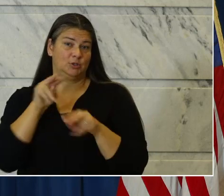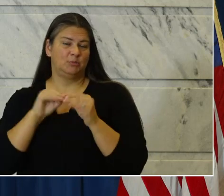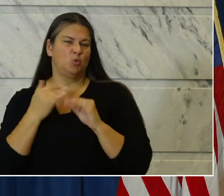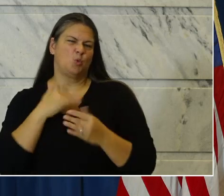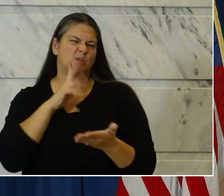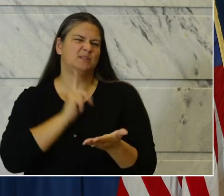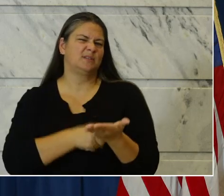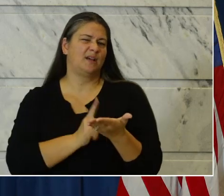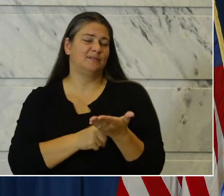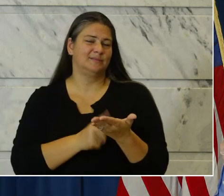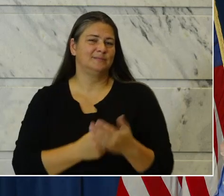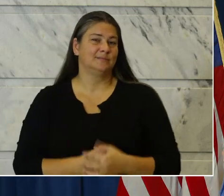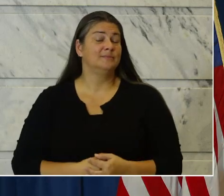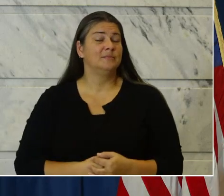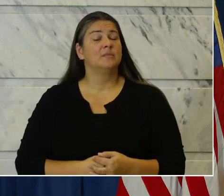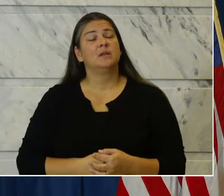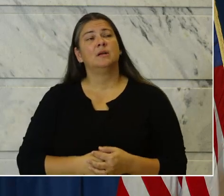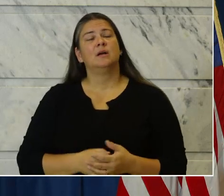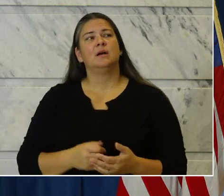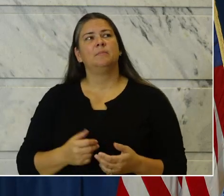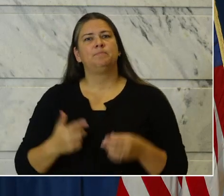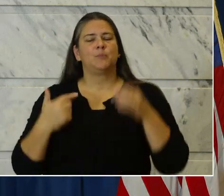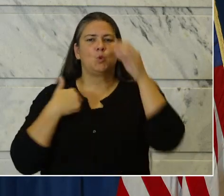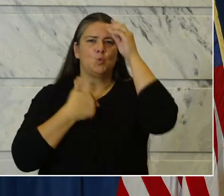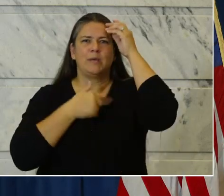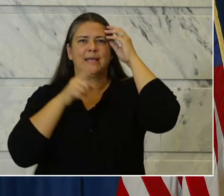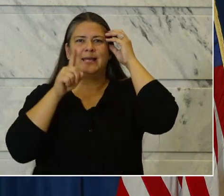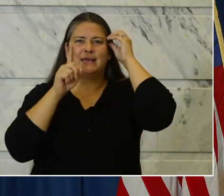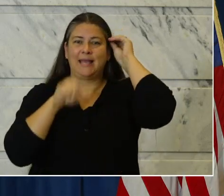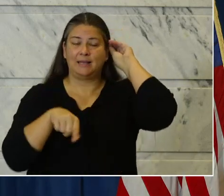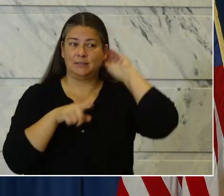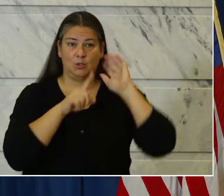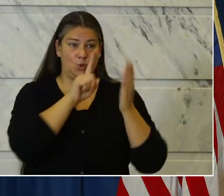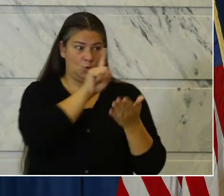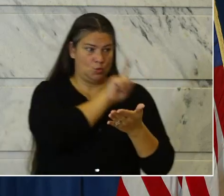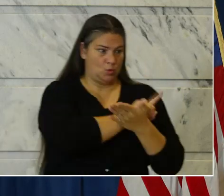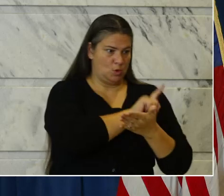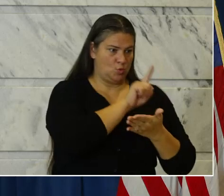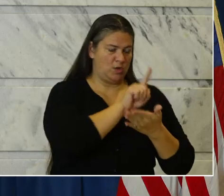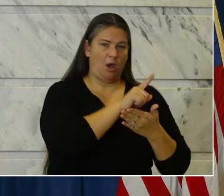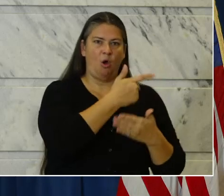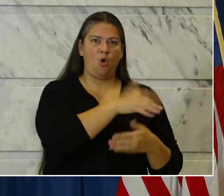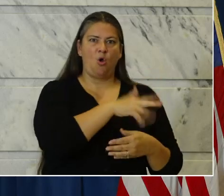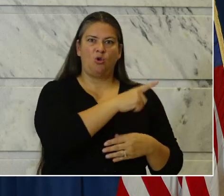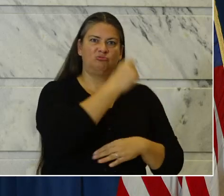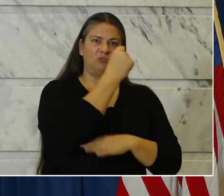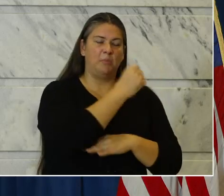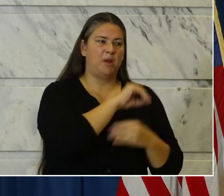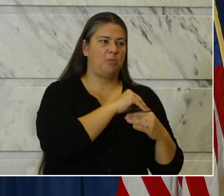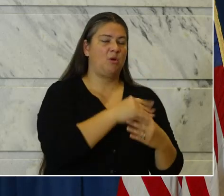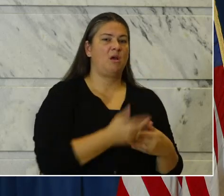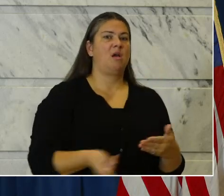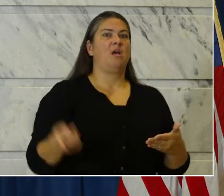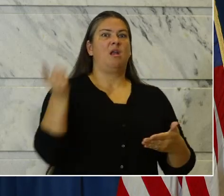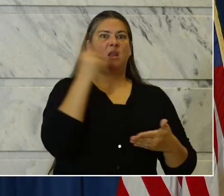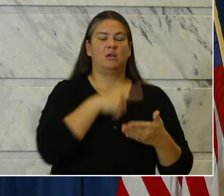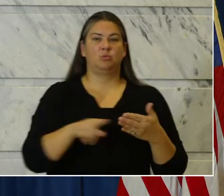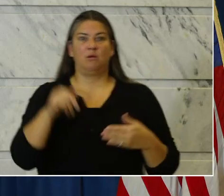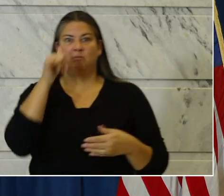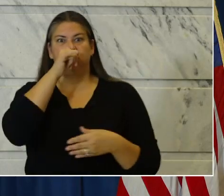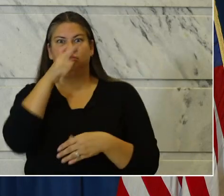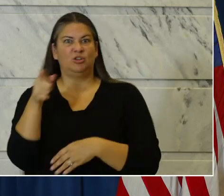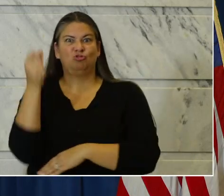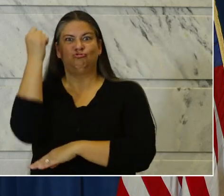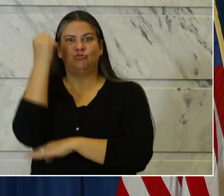cannot continue to have the highest week after the highest week after the highest week going into the fall. So